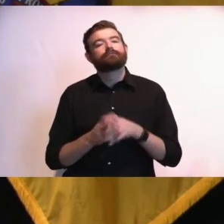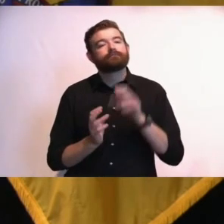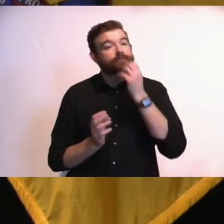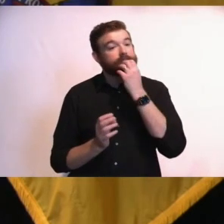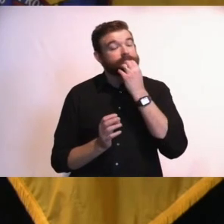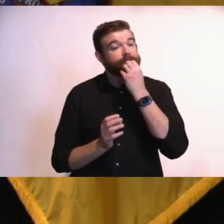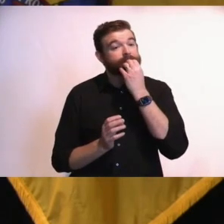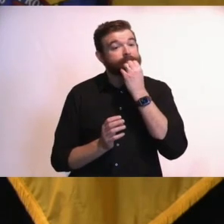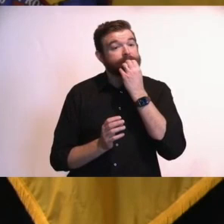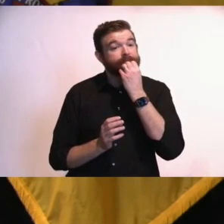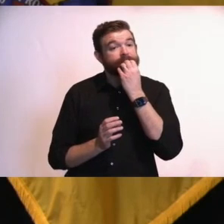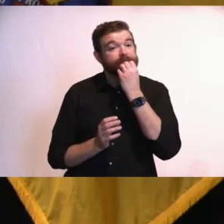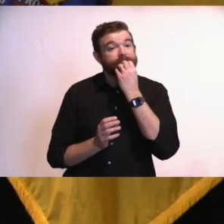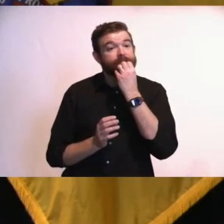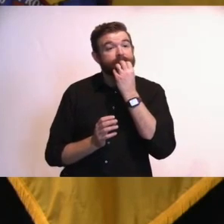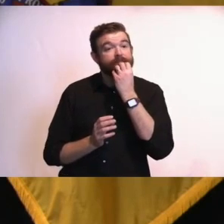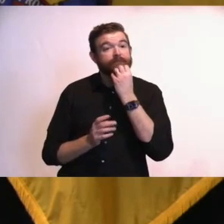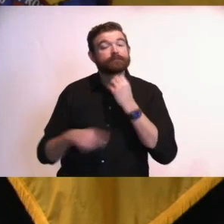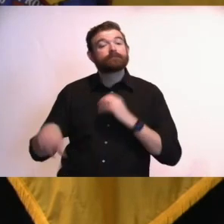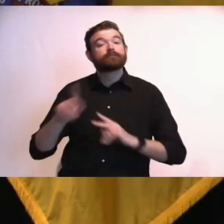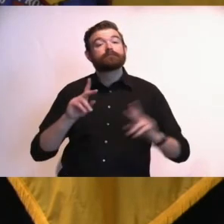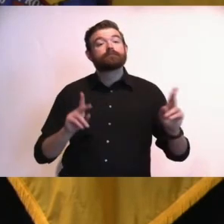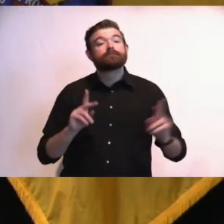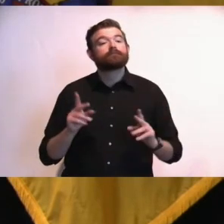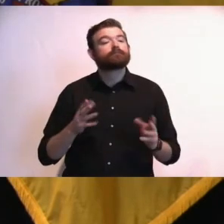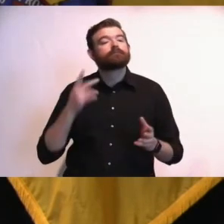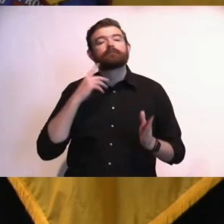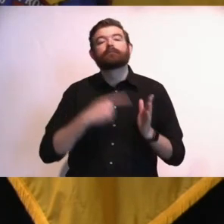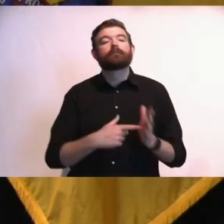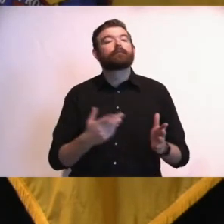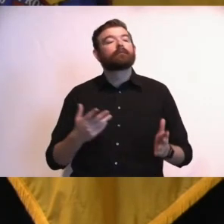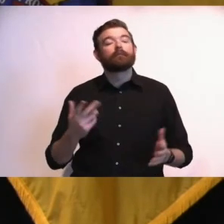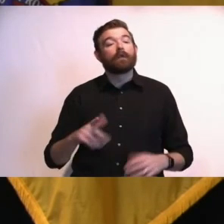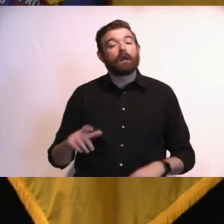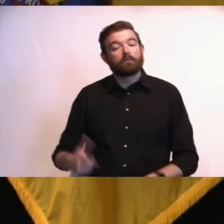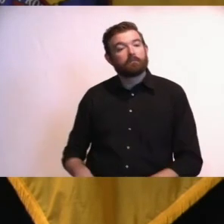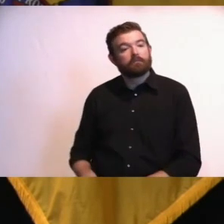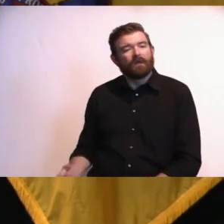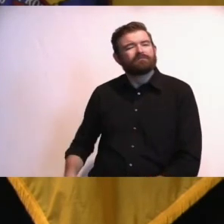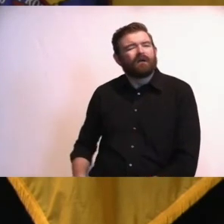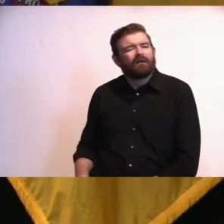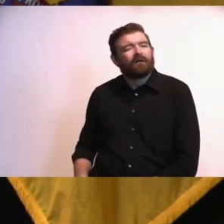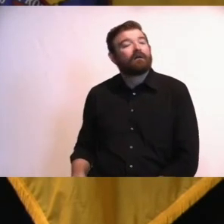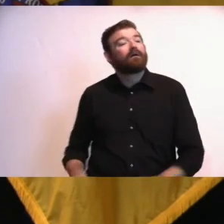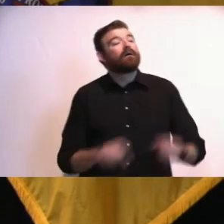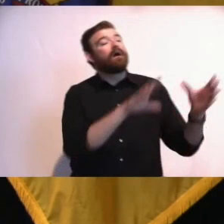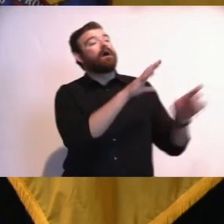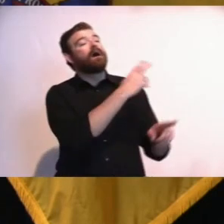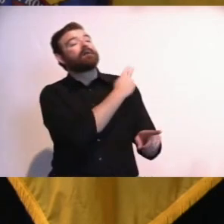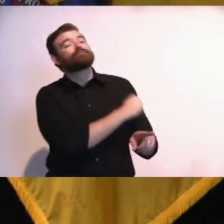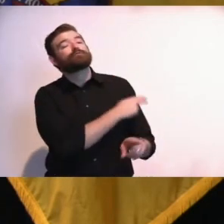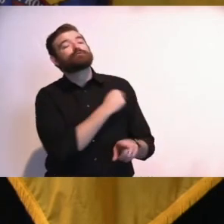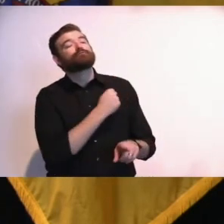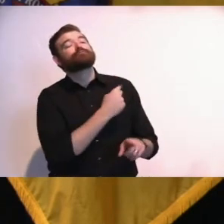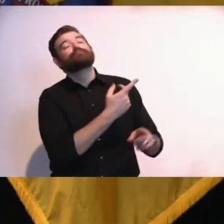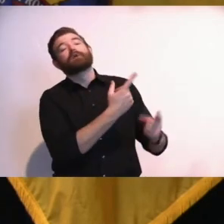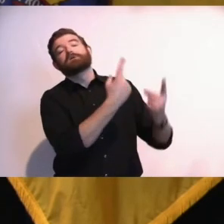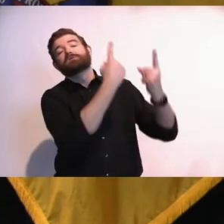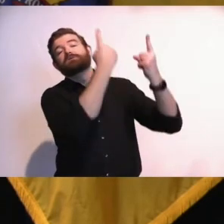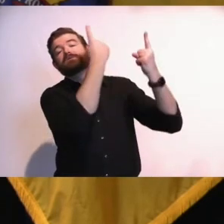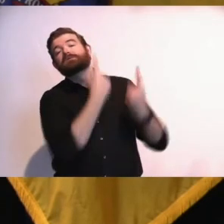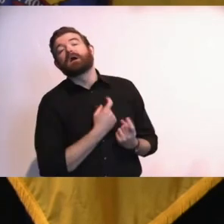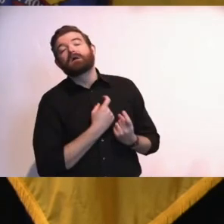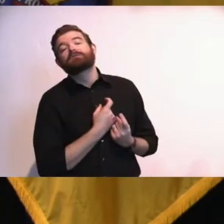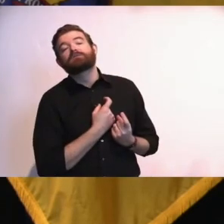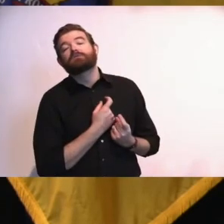you went in because you broke your leg, but everyone's getting tested and it turns out you've got COVID. you didn't even